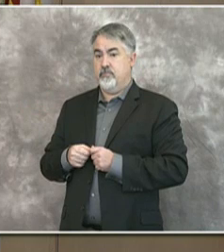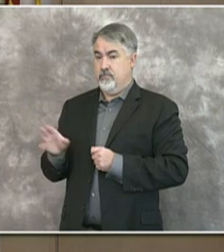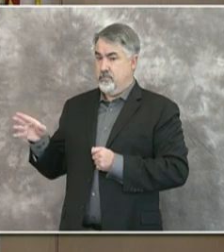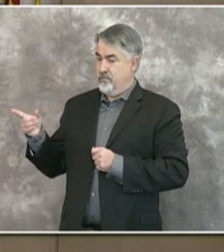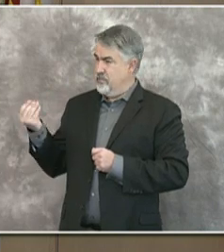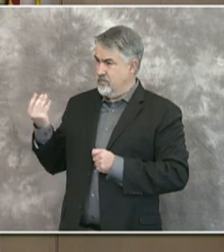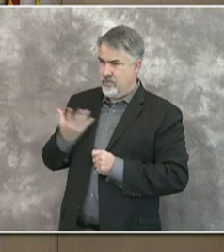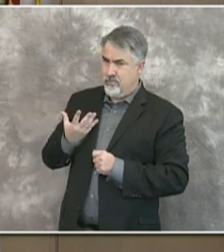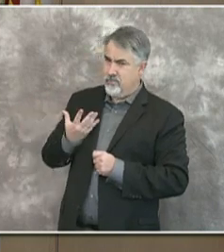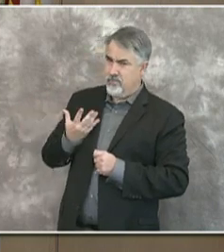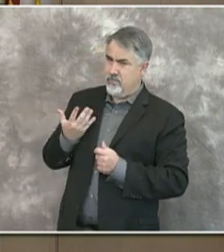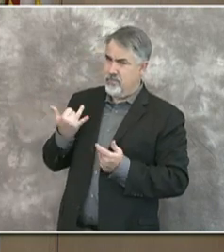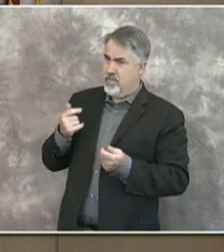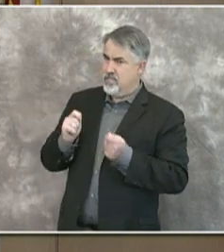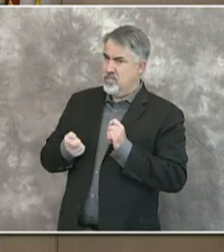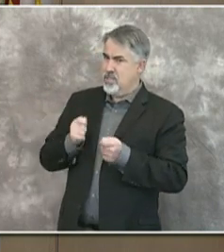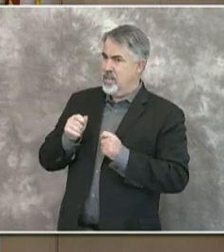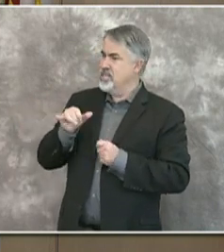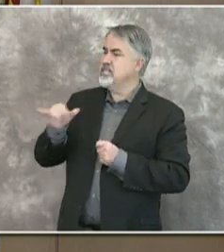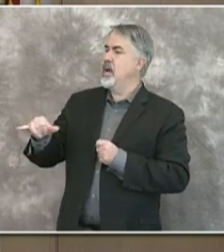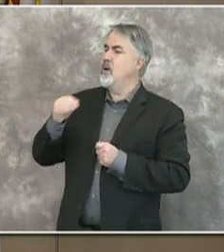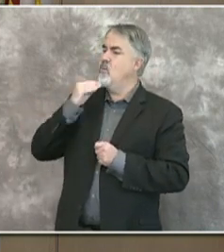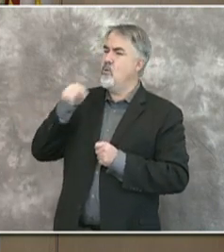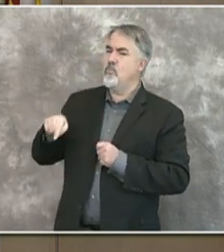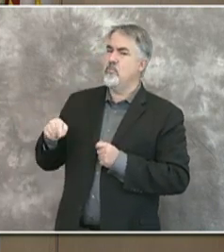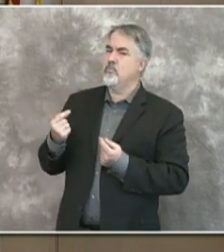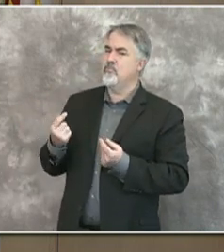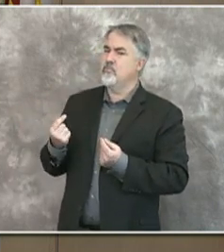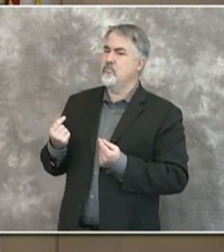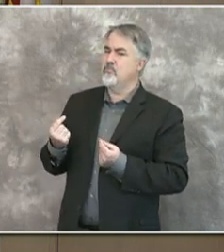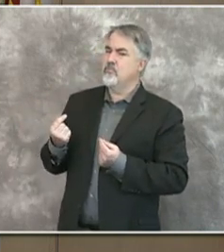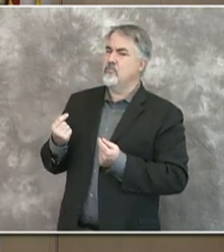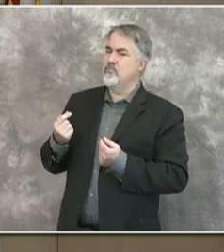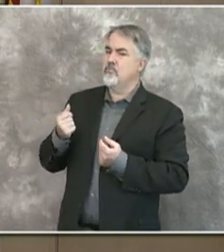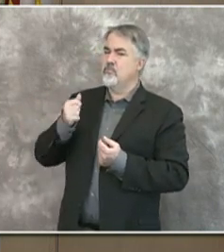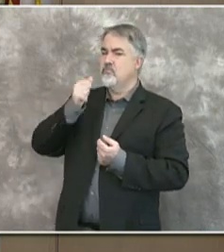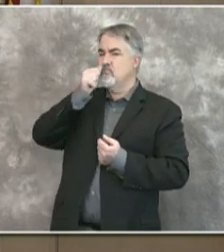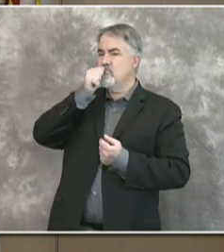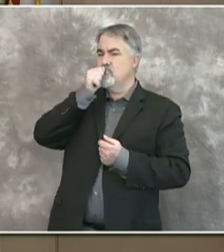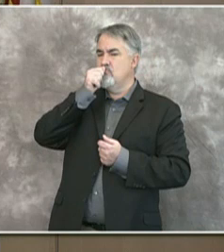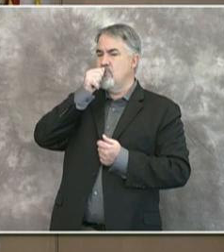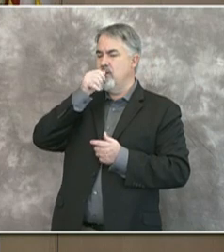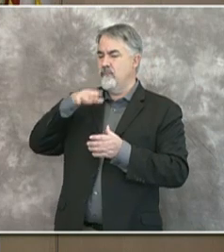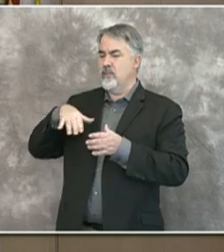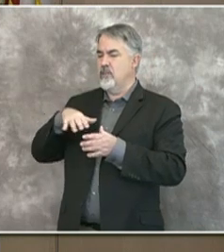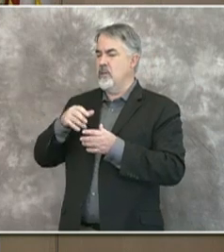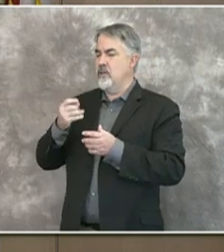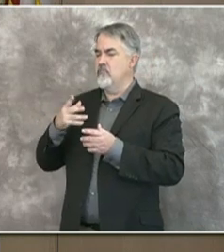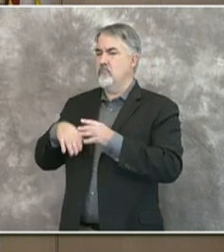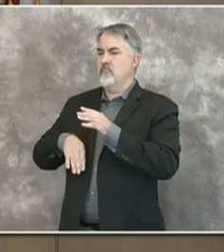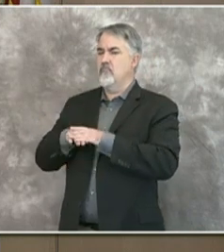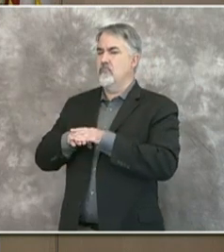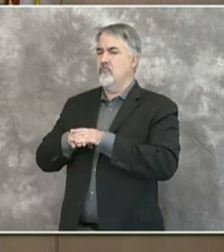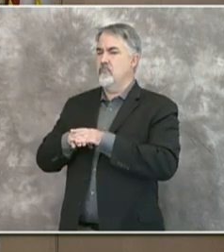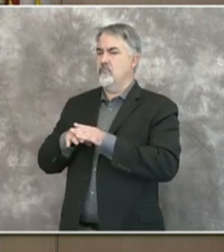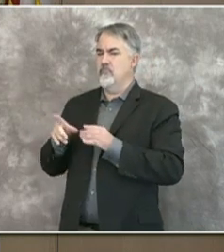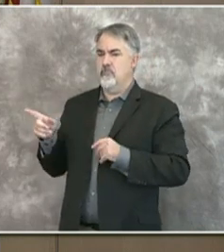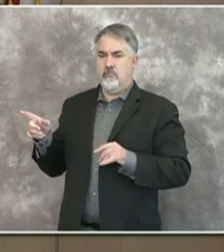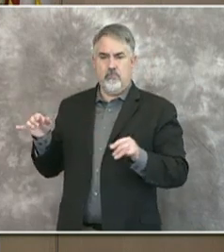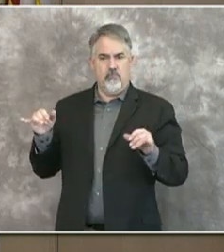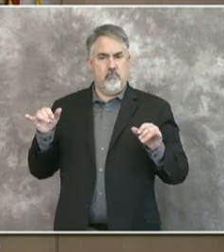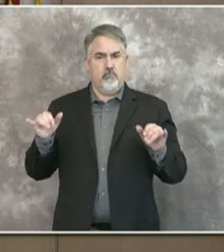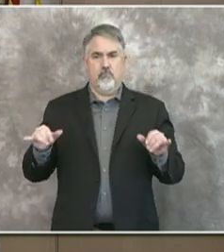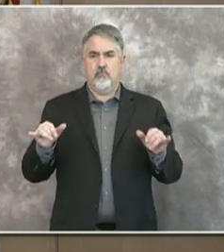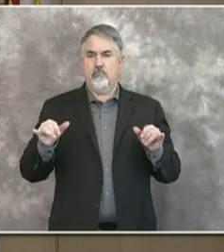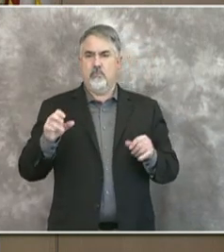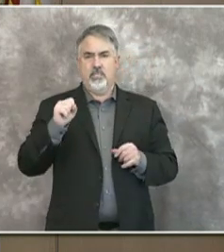stay-at-home order as it pertains to private gatherings at the maximum number of people allowed to gather? So at this time in Stage 2, there